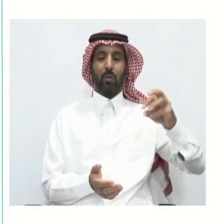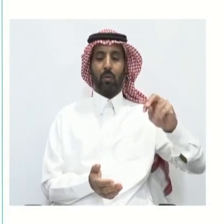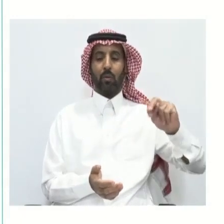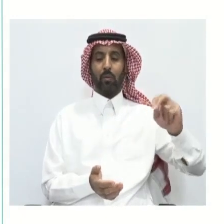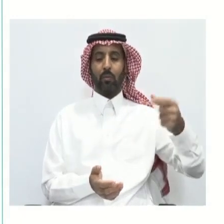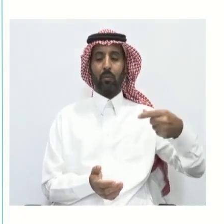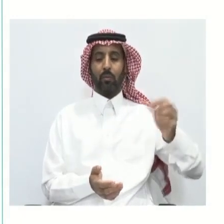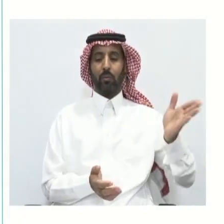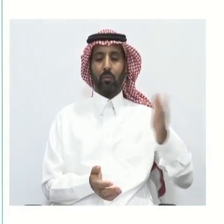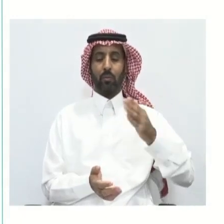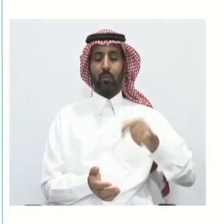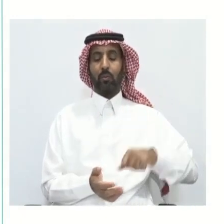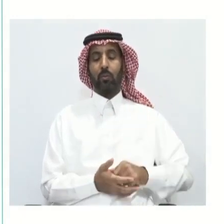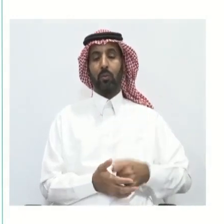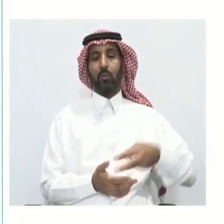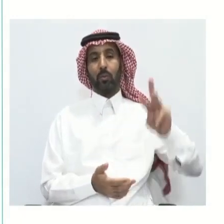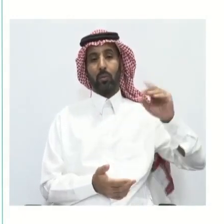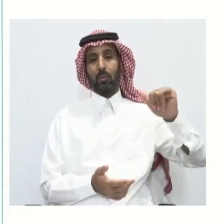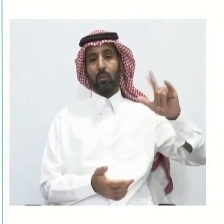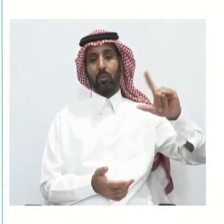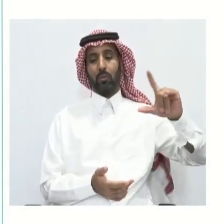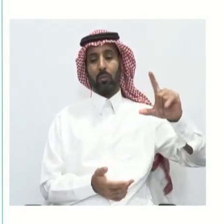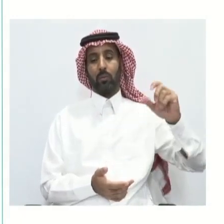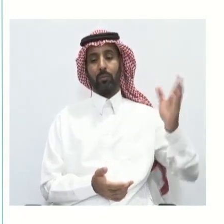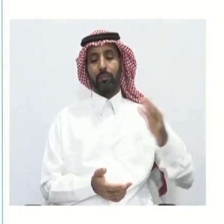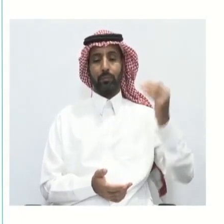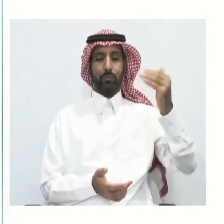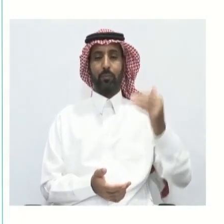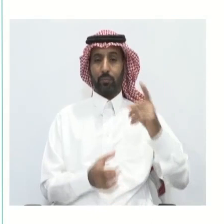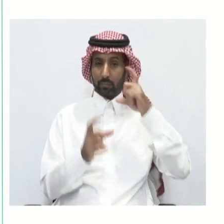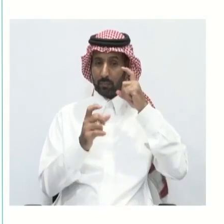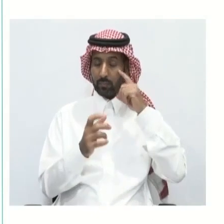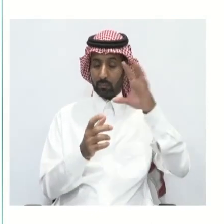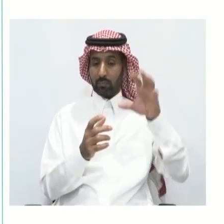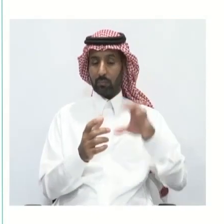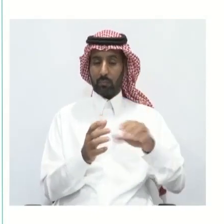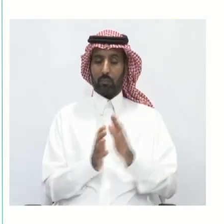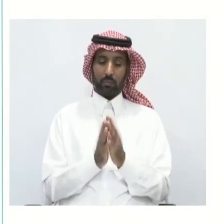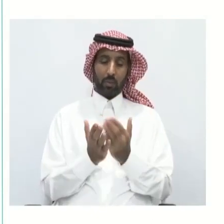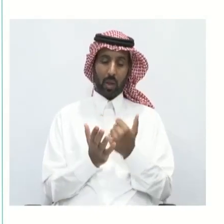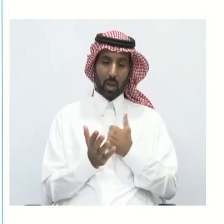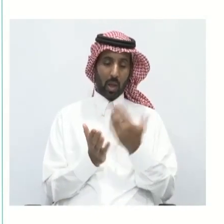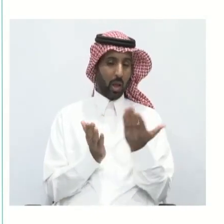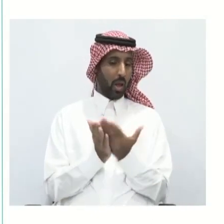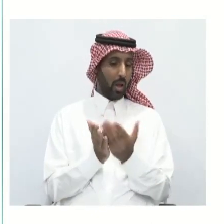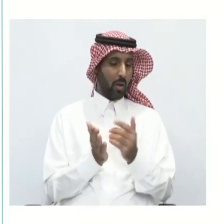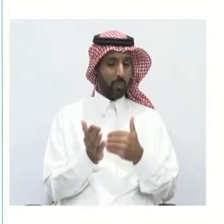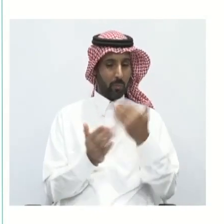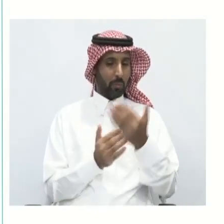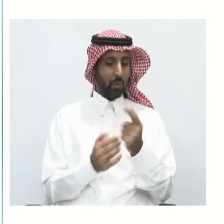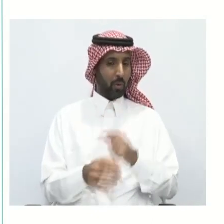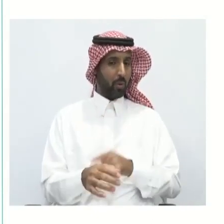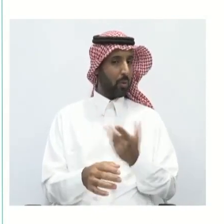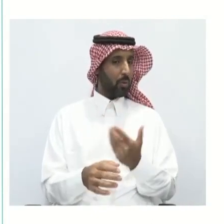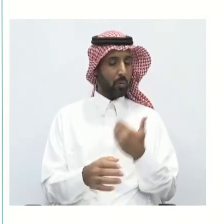you. What are you going to do tomorrow? I'll study for my English test. How about